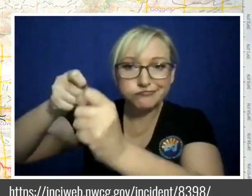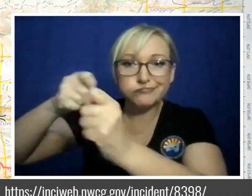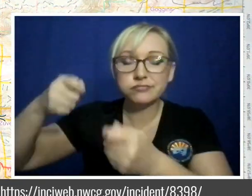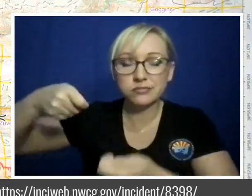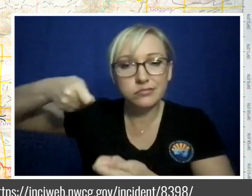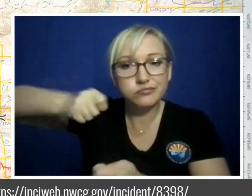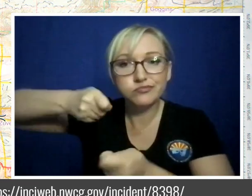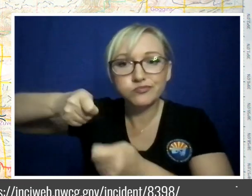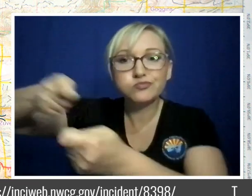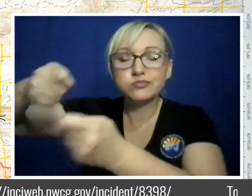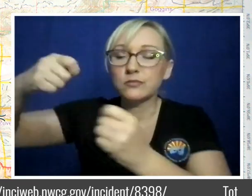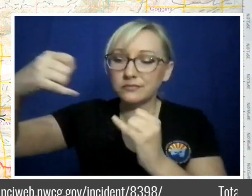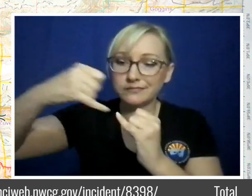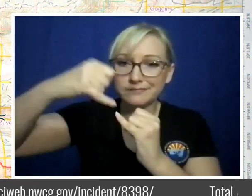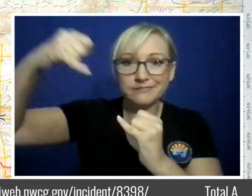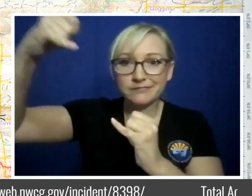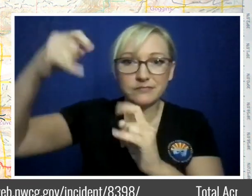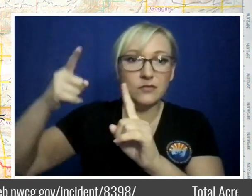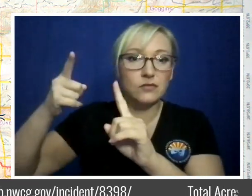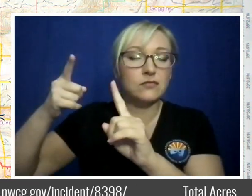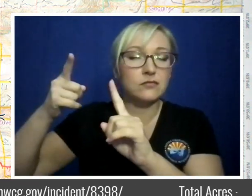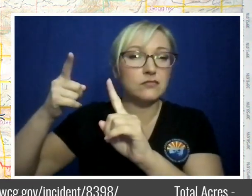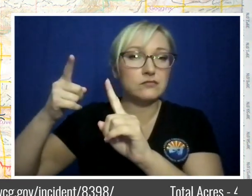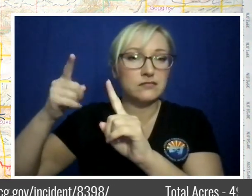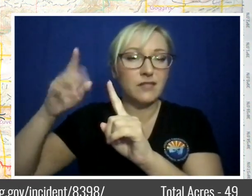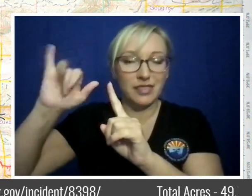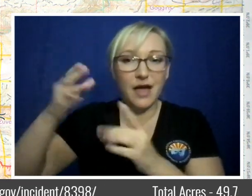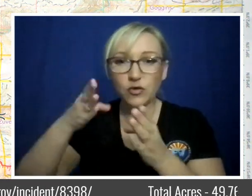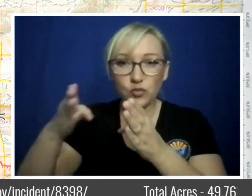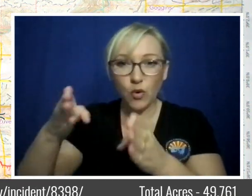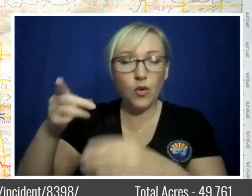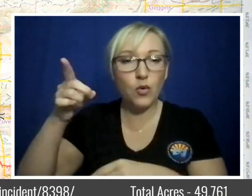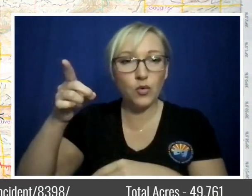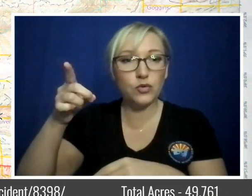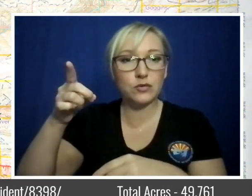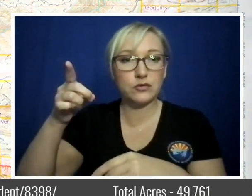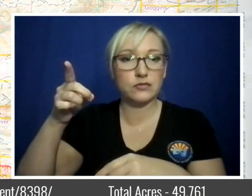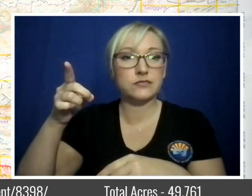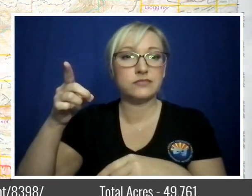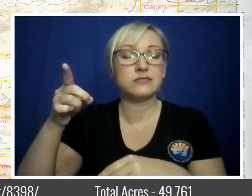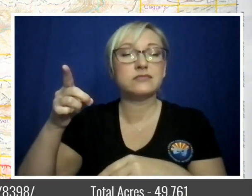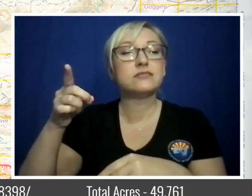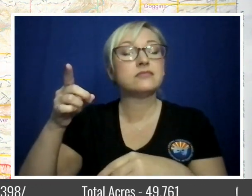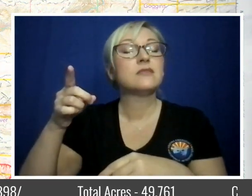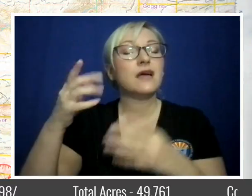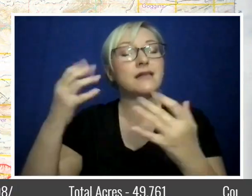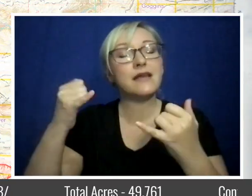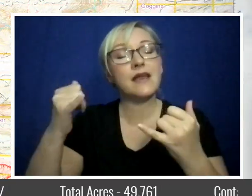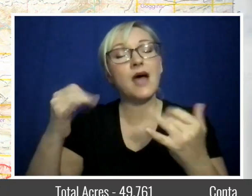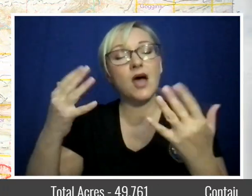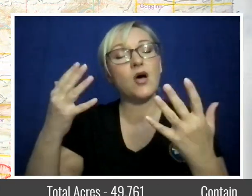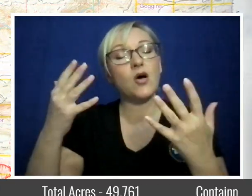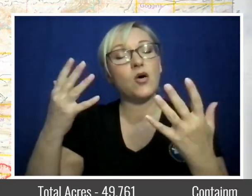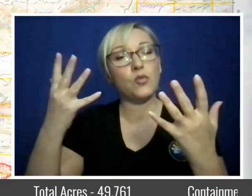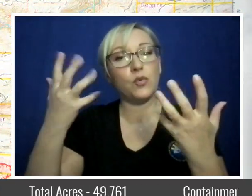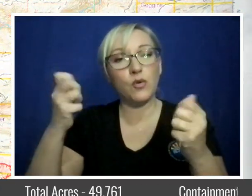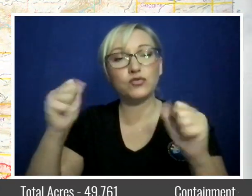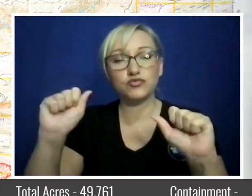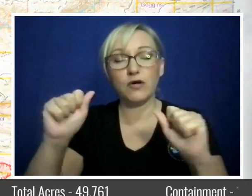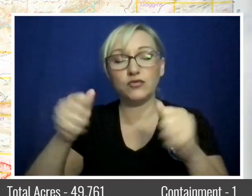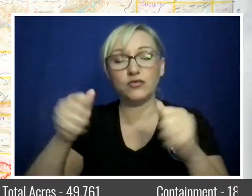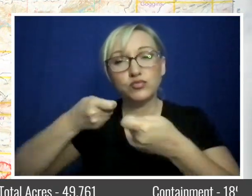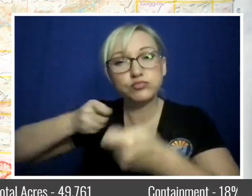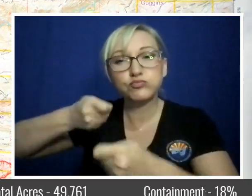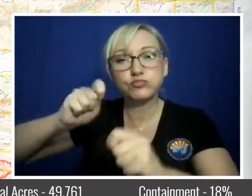some opportunities now to come down across El Dorado Creek and to continue out to the east.